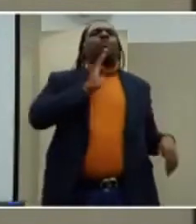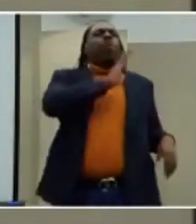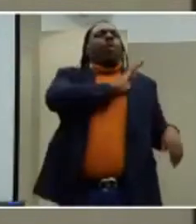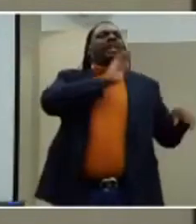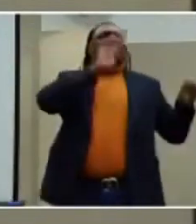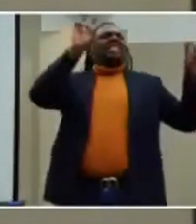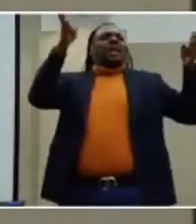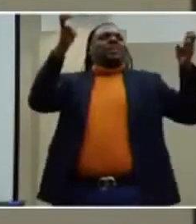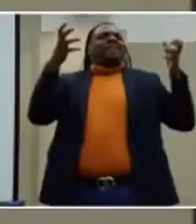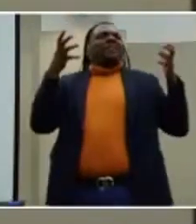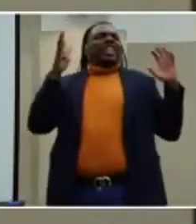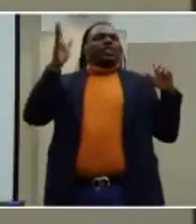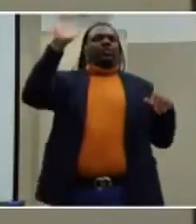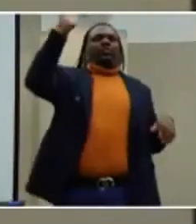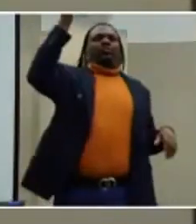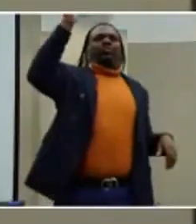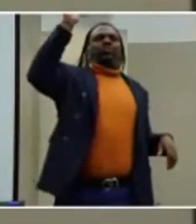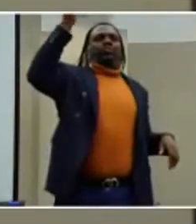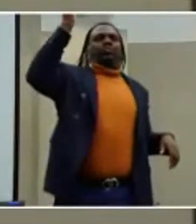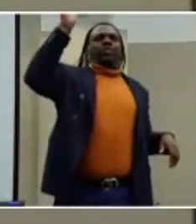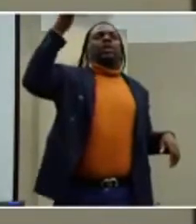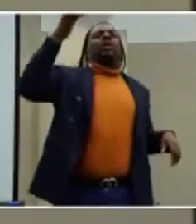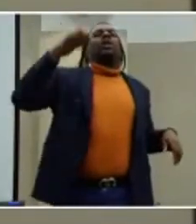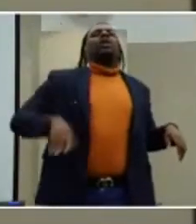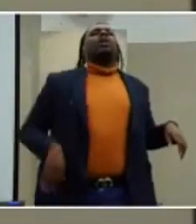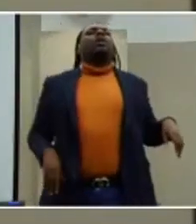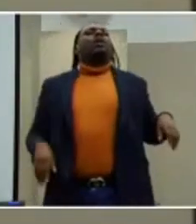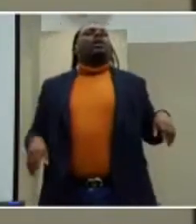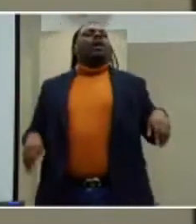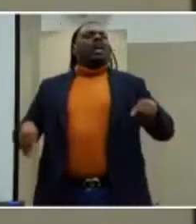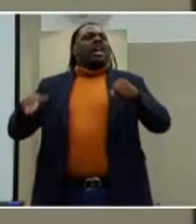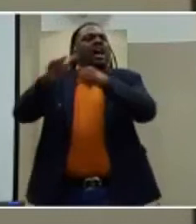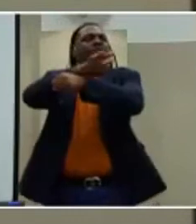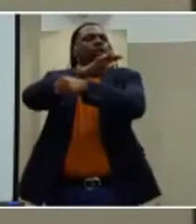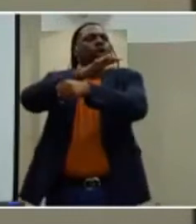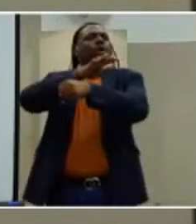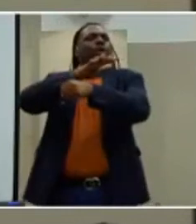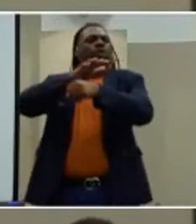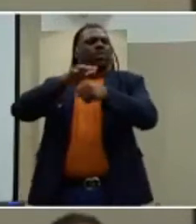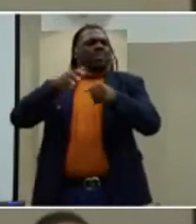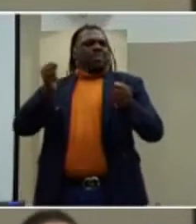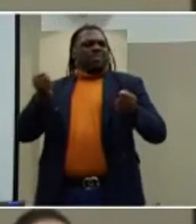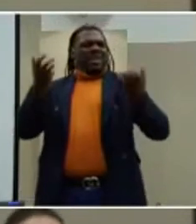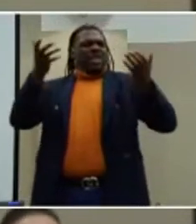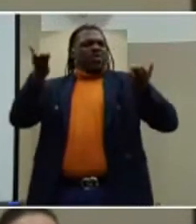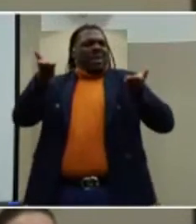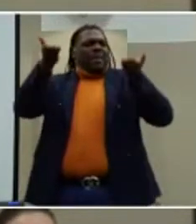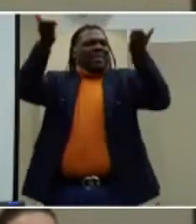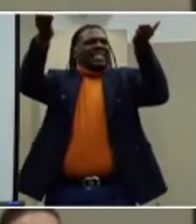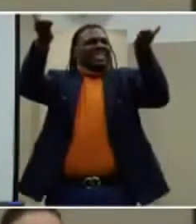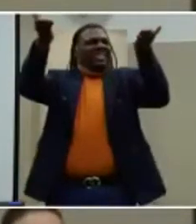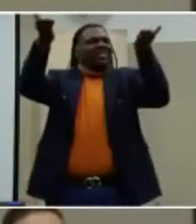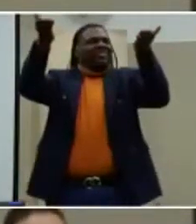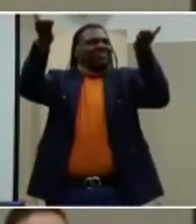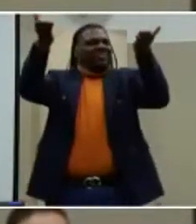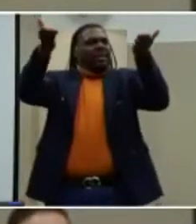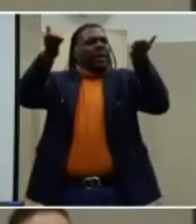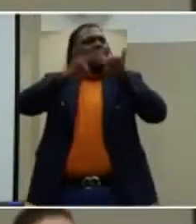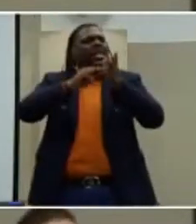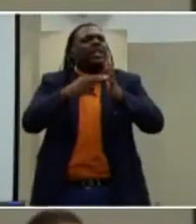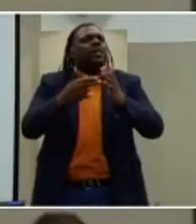topic, and it covered a variety of recommendations and suggestions that